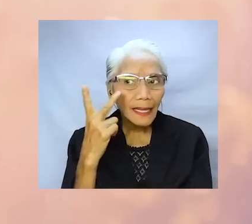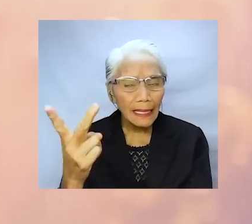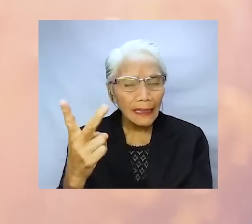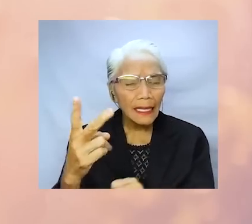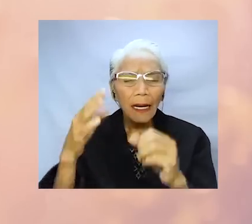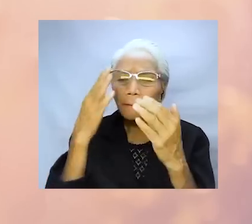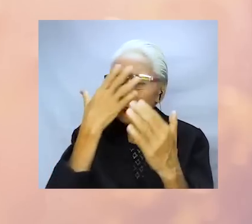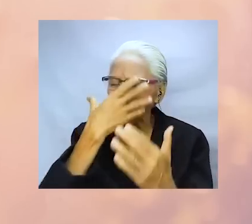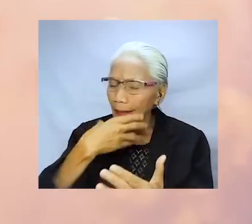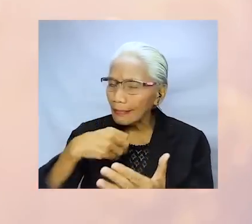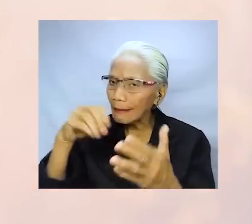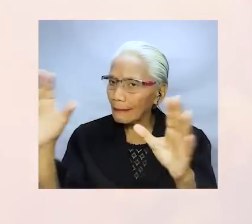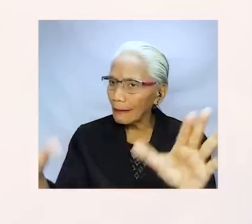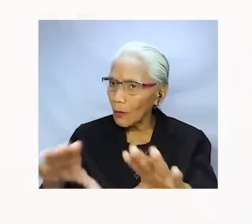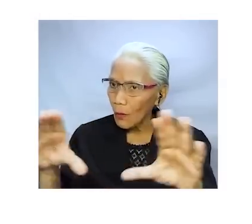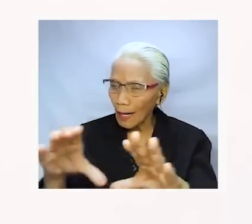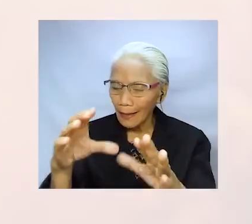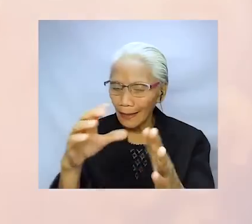ni Jesus?